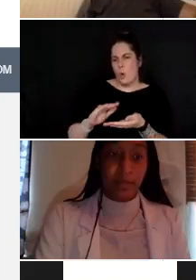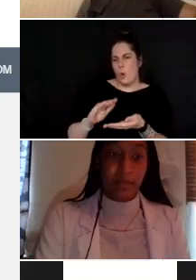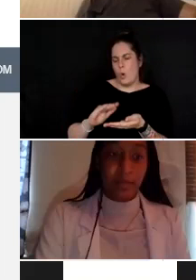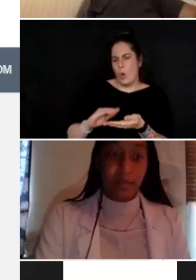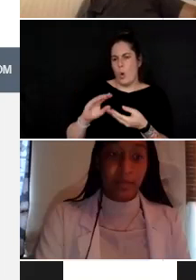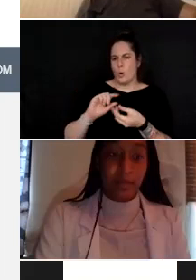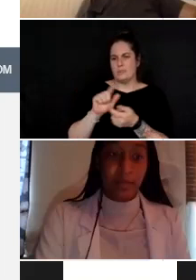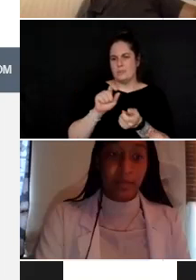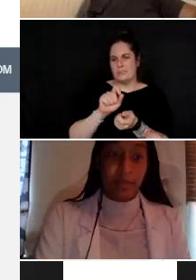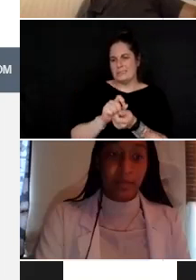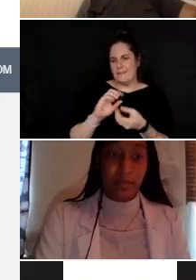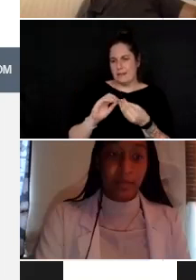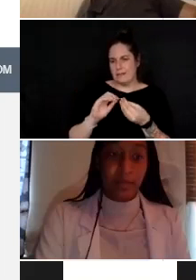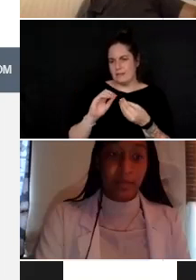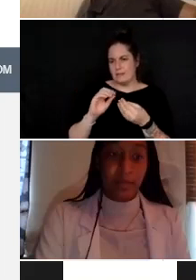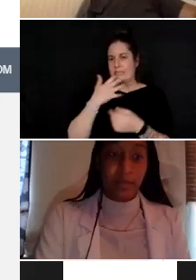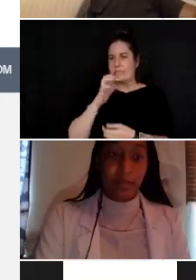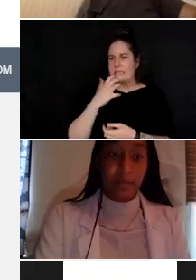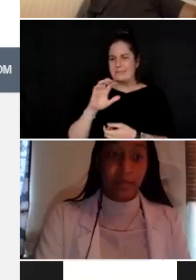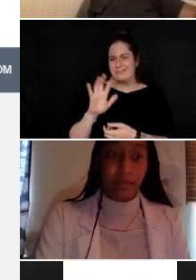like 200 and something.